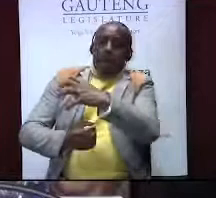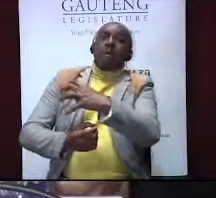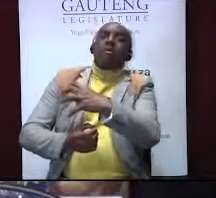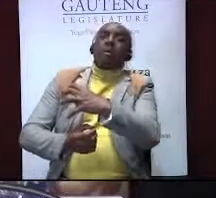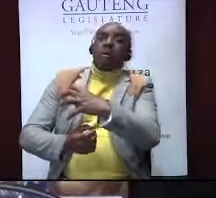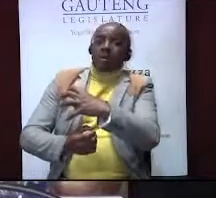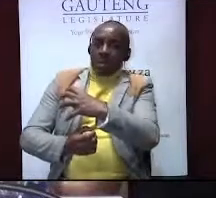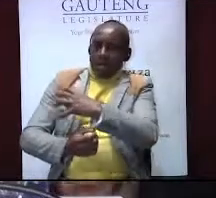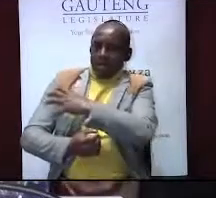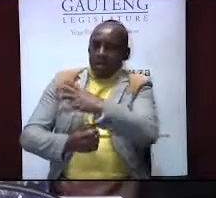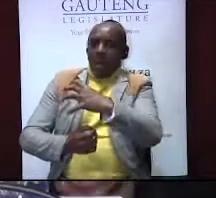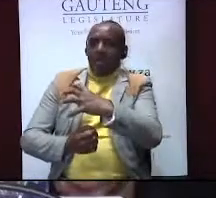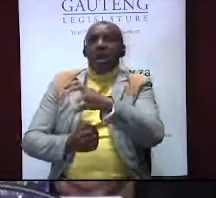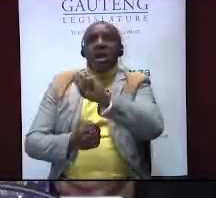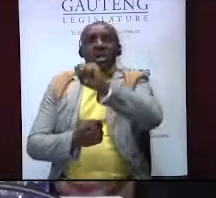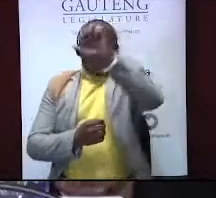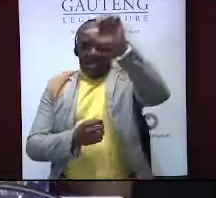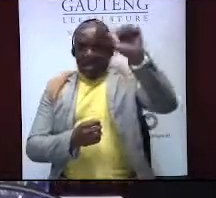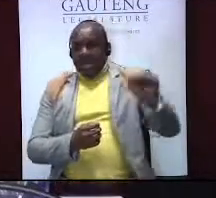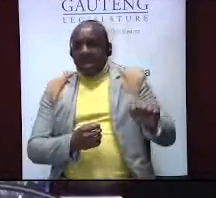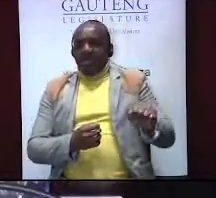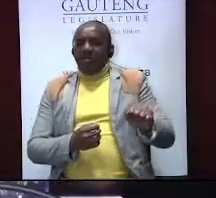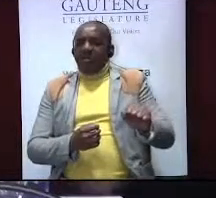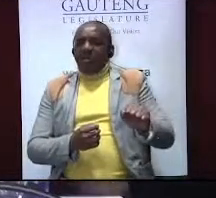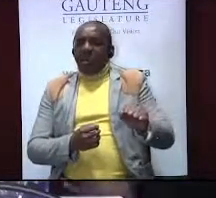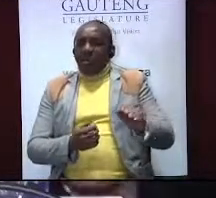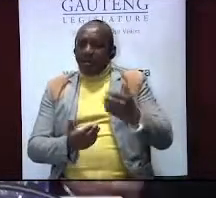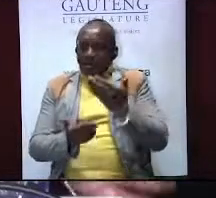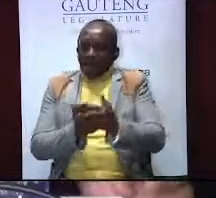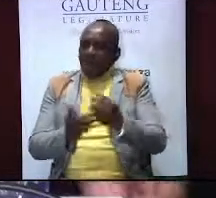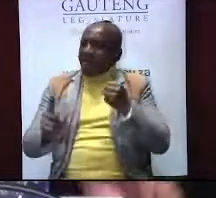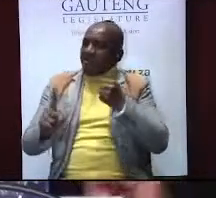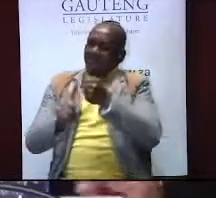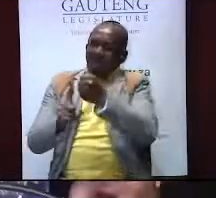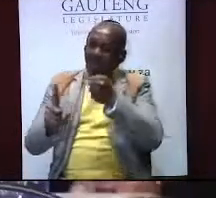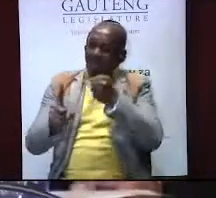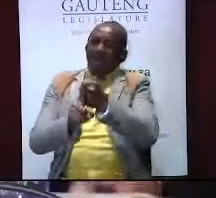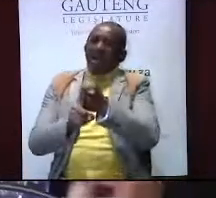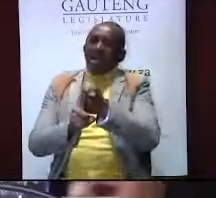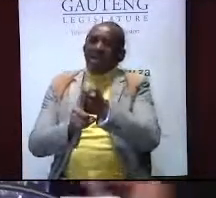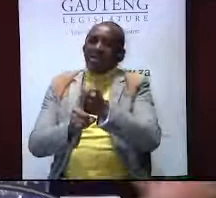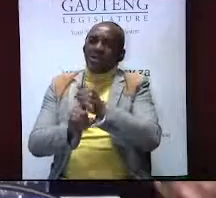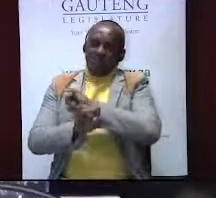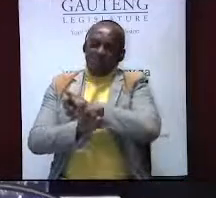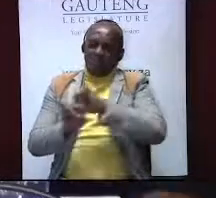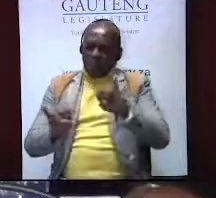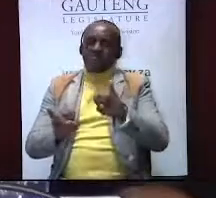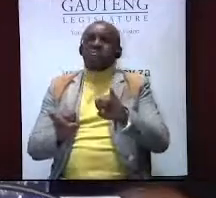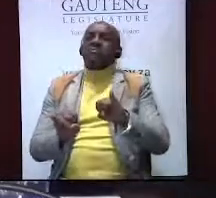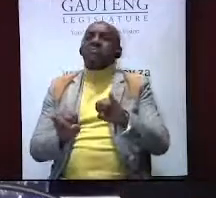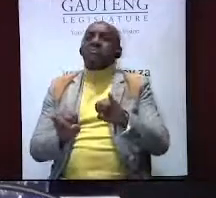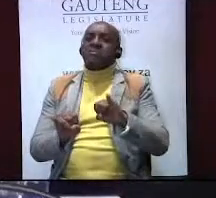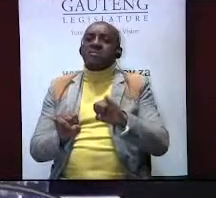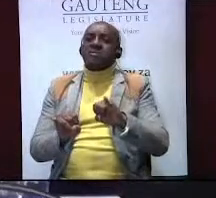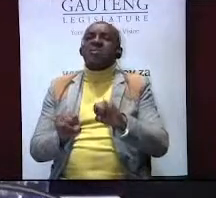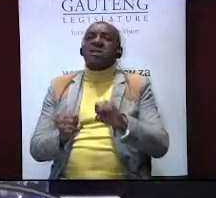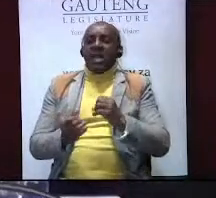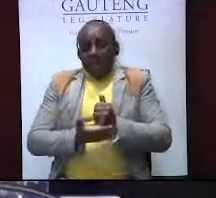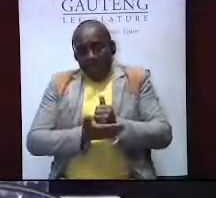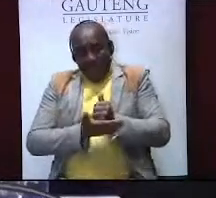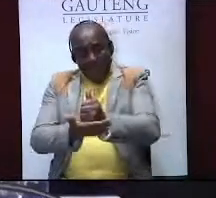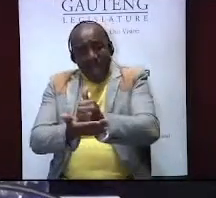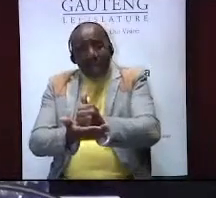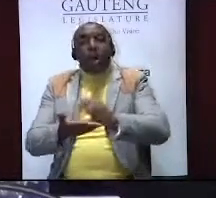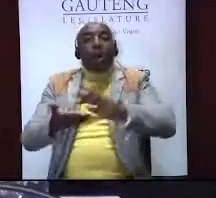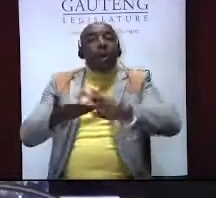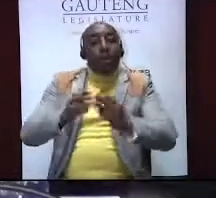Emancipate South Africa out of the clutches of the evil one. Emancipate our communities.